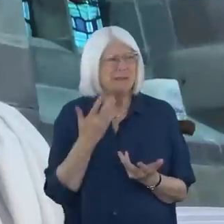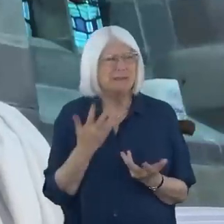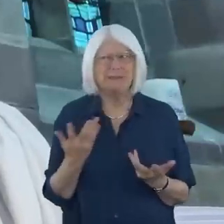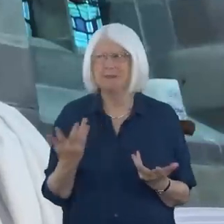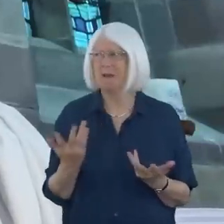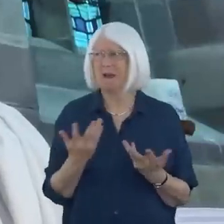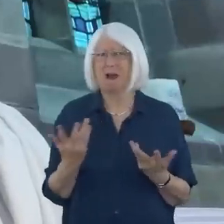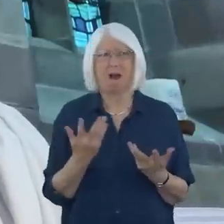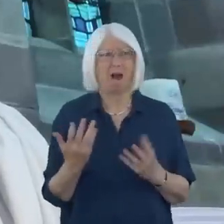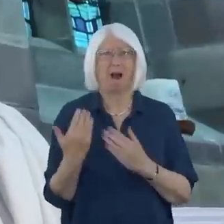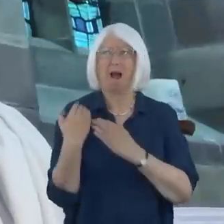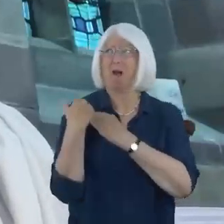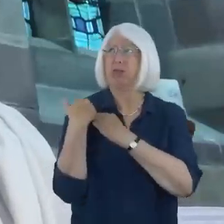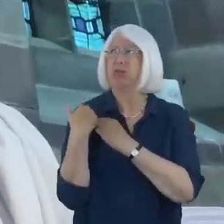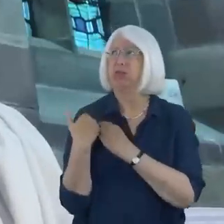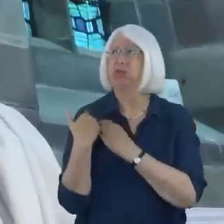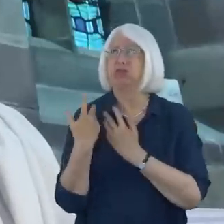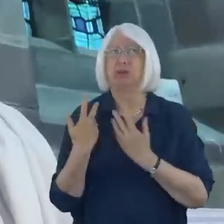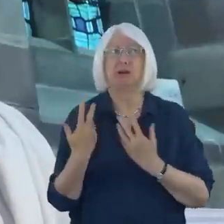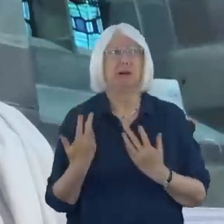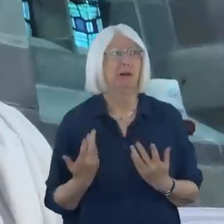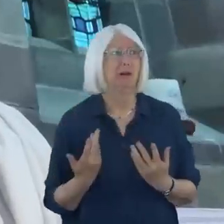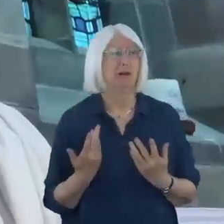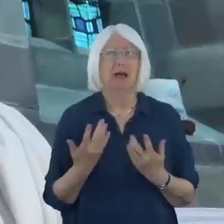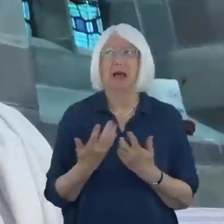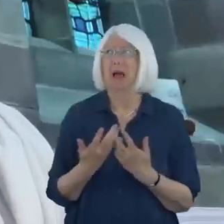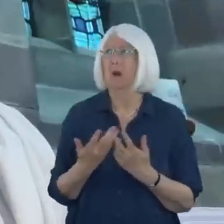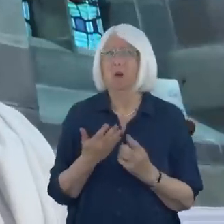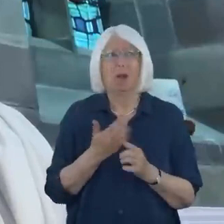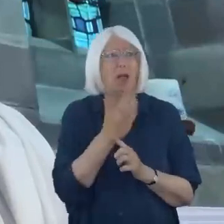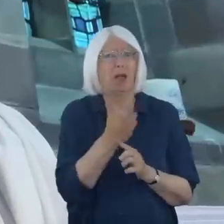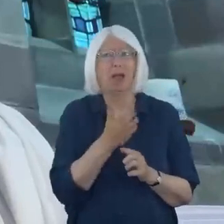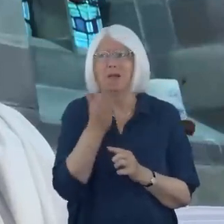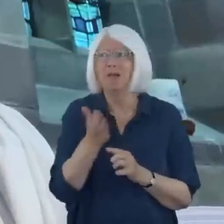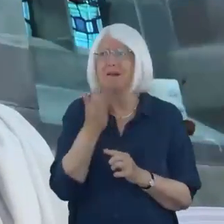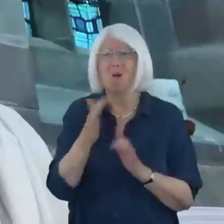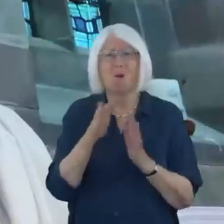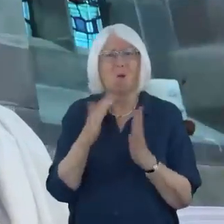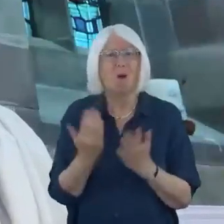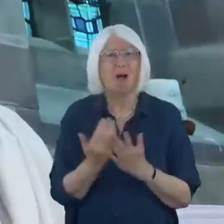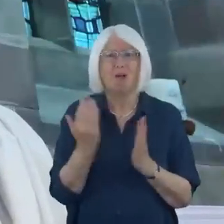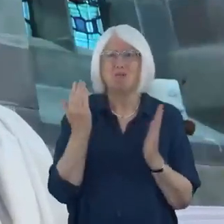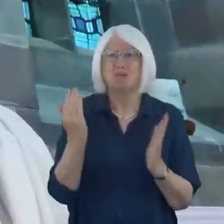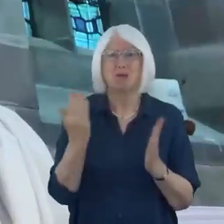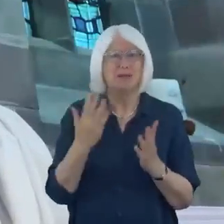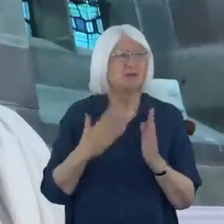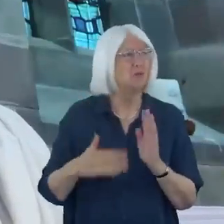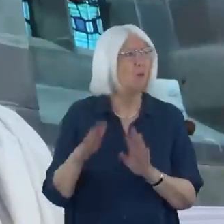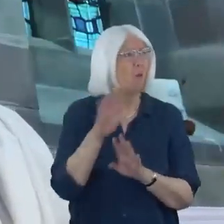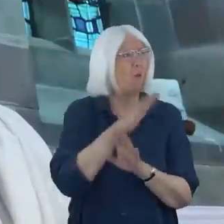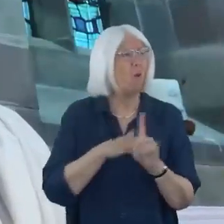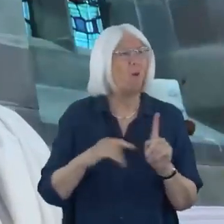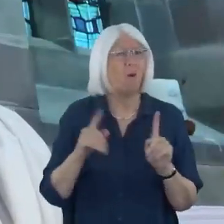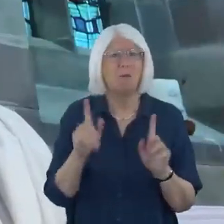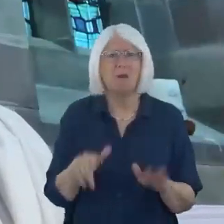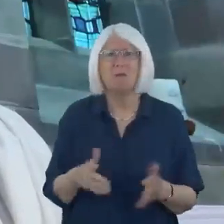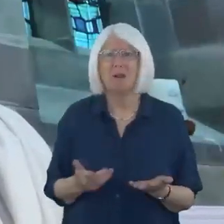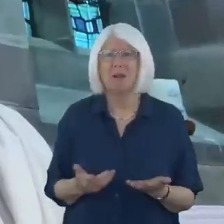an awesome responsibility to go all over the world and preach to all